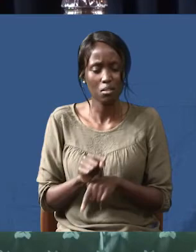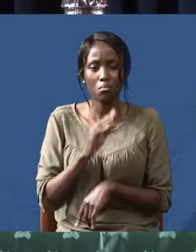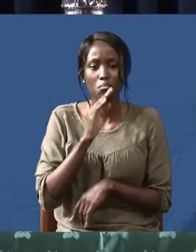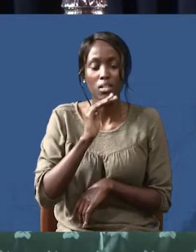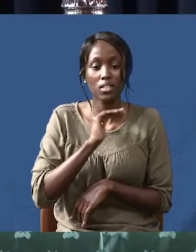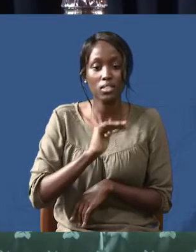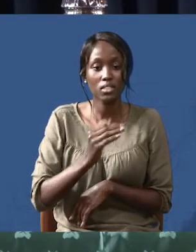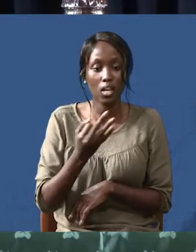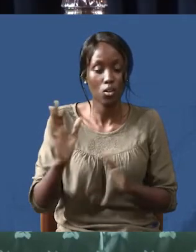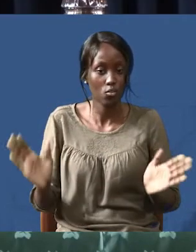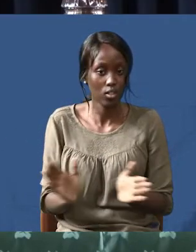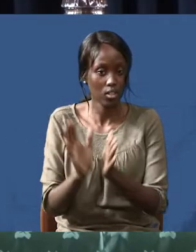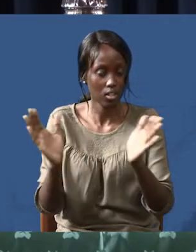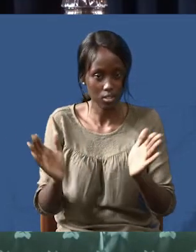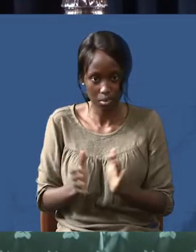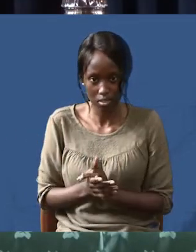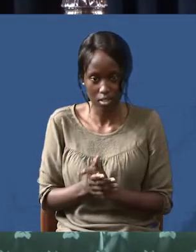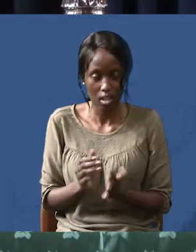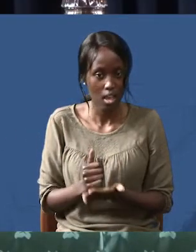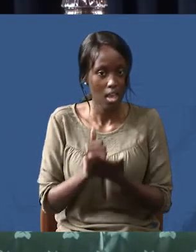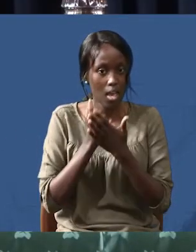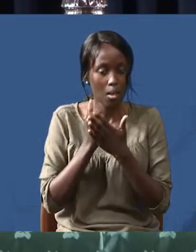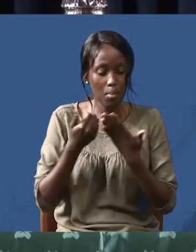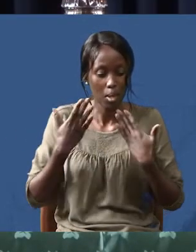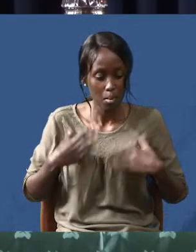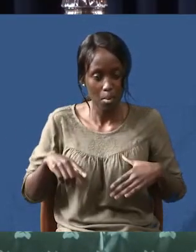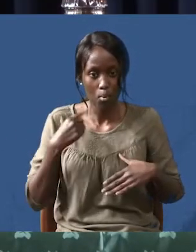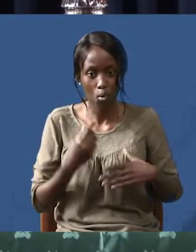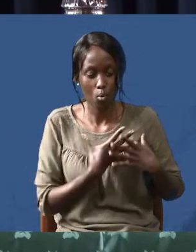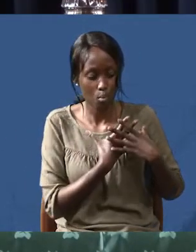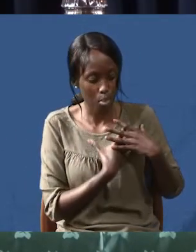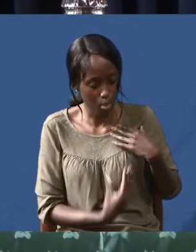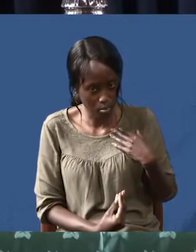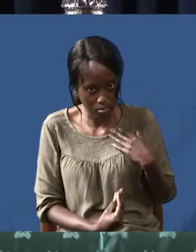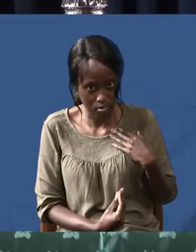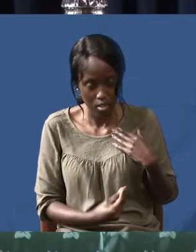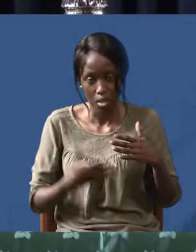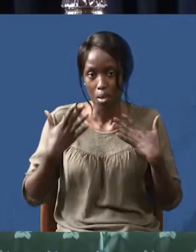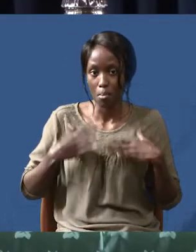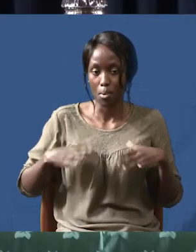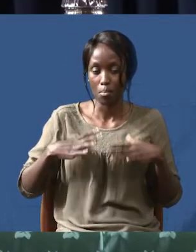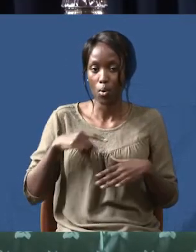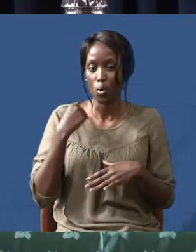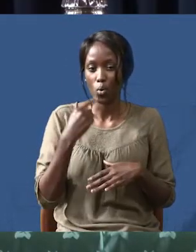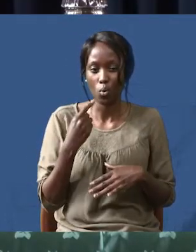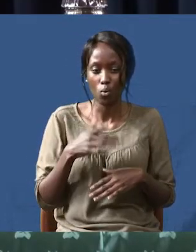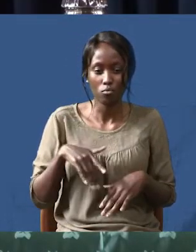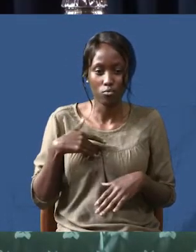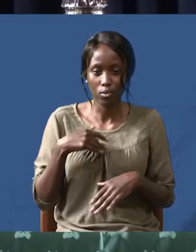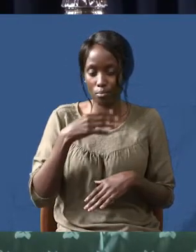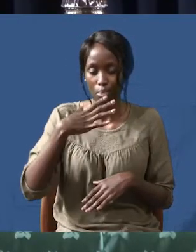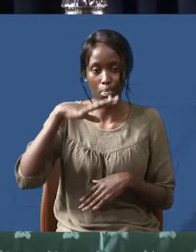encouragement, lifting up those who are downcast, those who have been